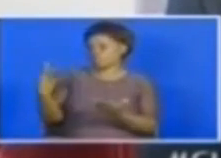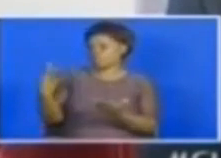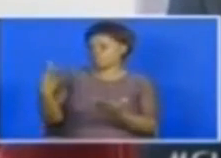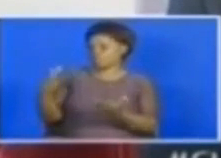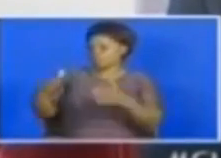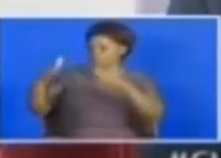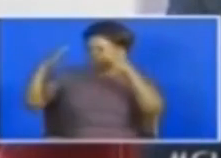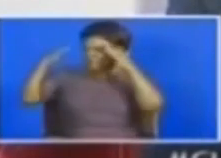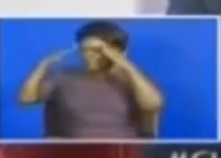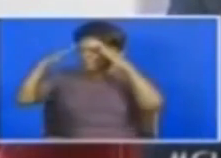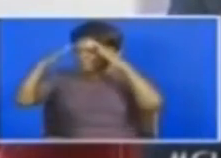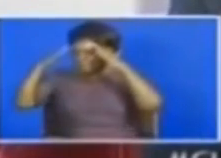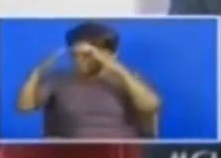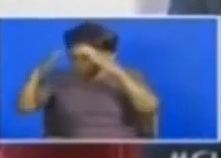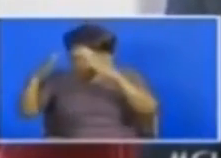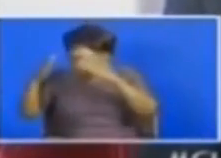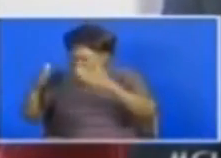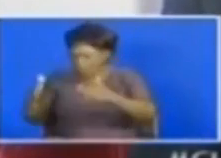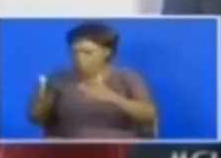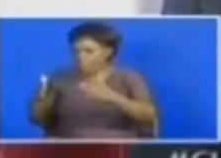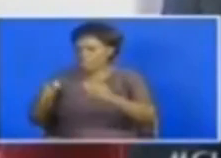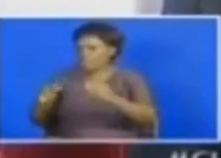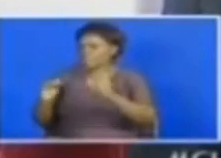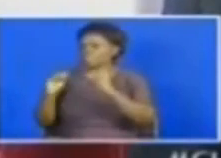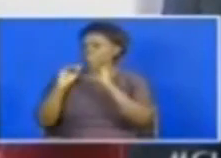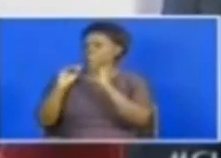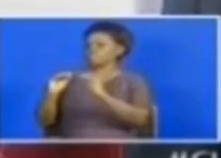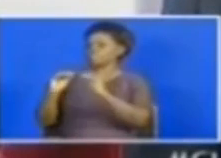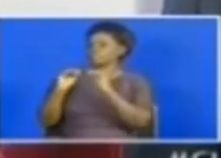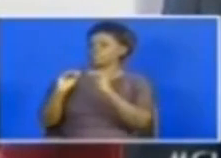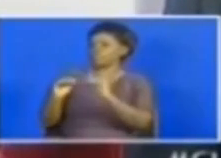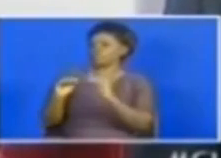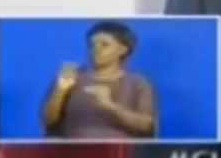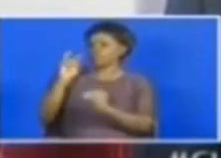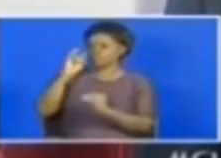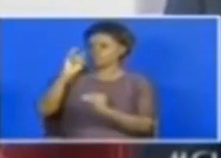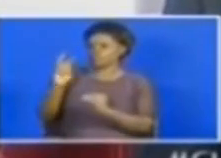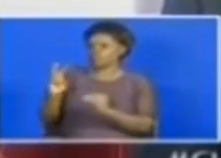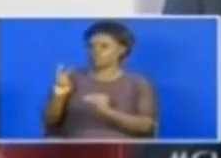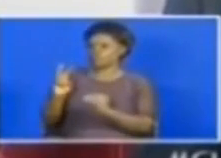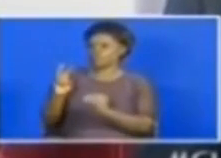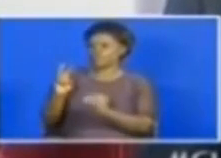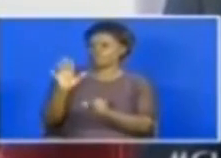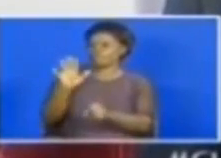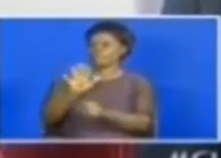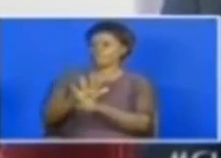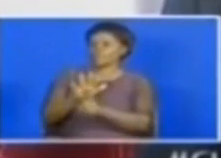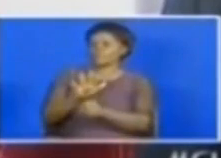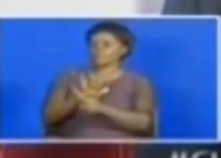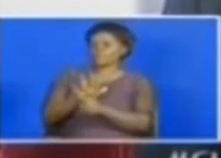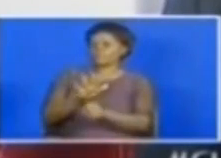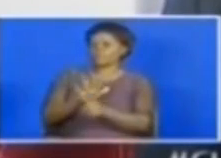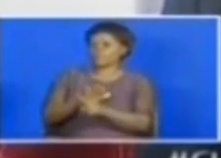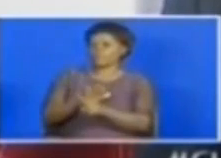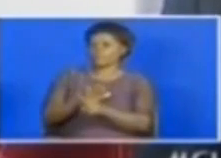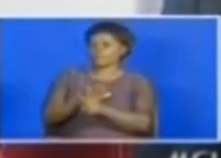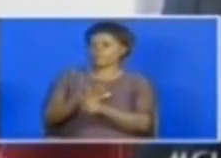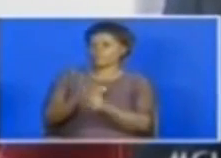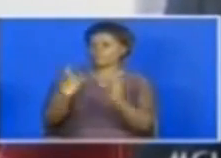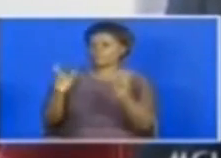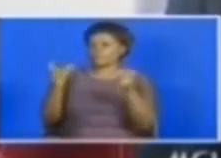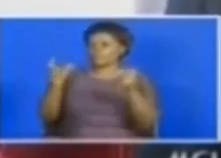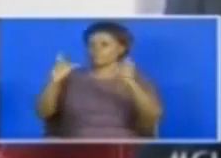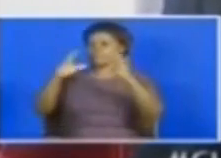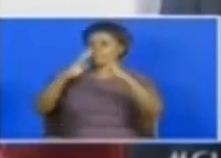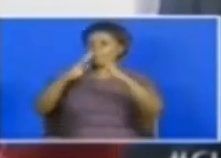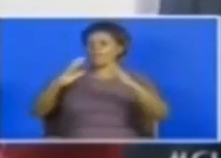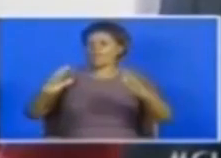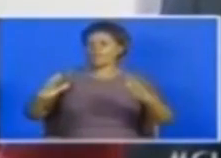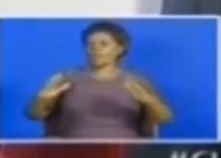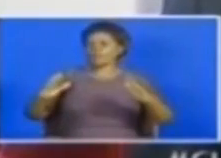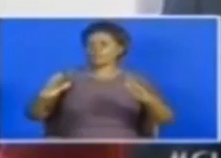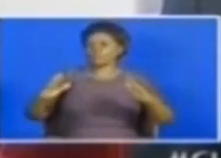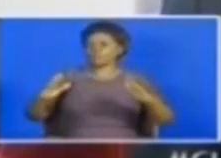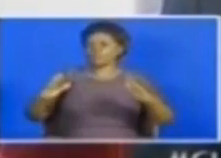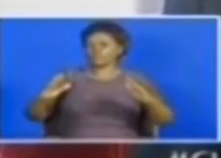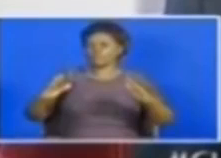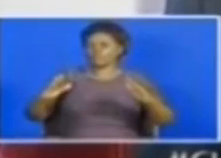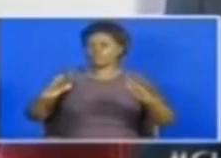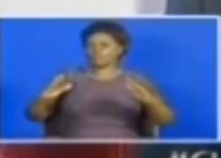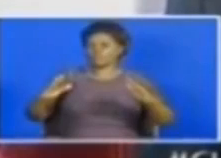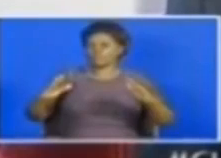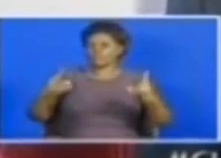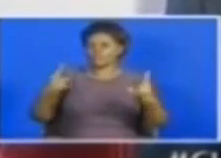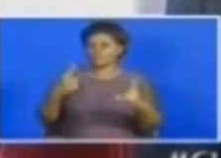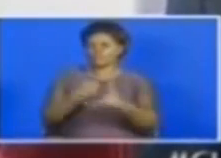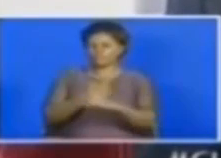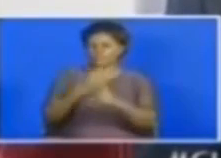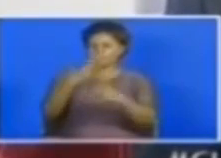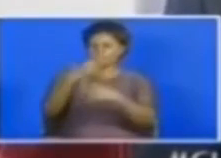really focus, and we are focusing on that, and you're going to see a lot of flooding in the media houses and different schools and different